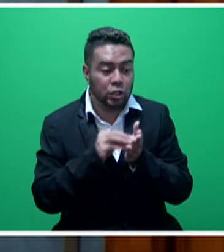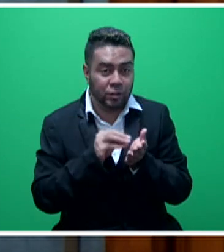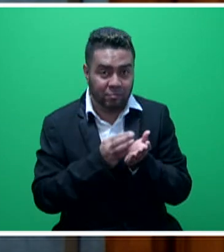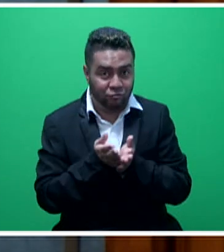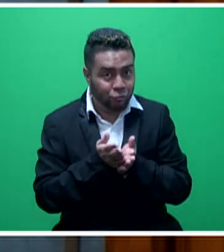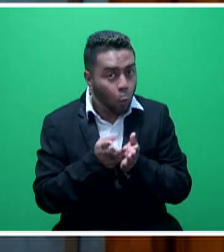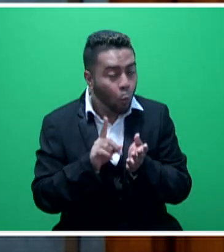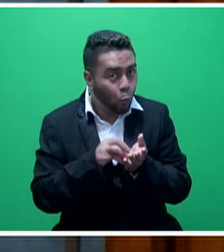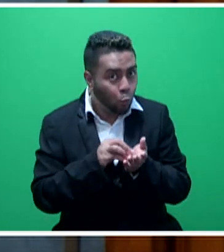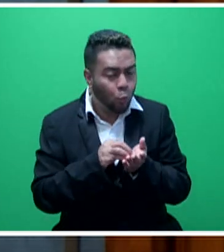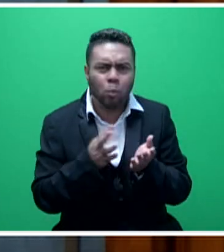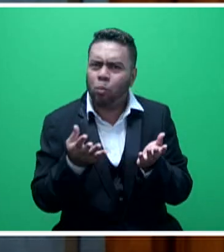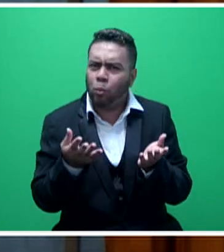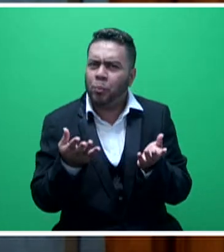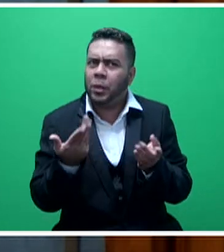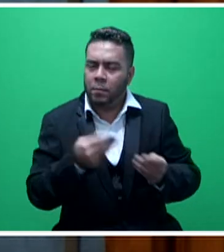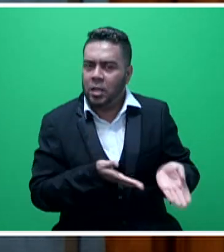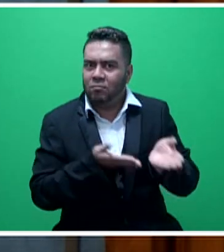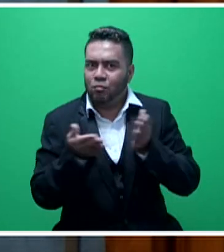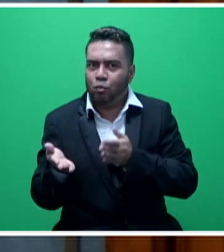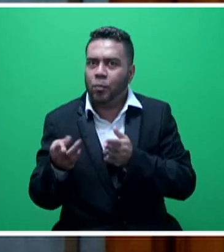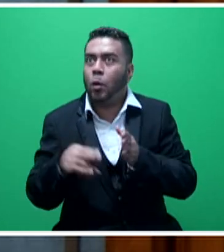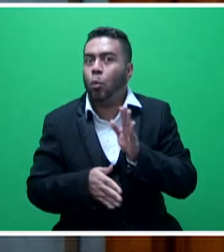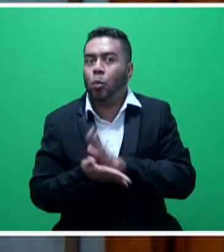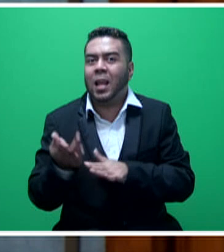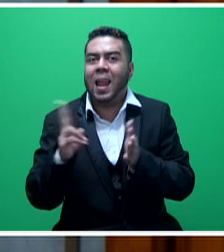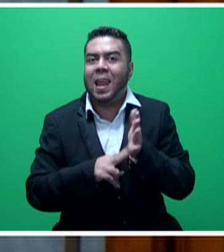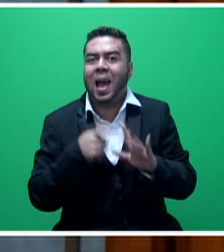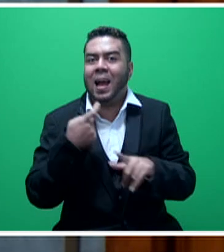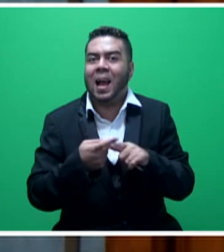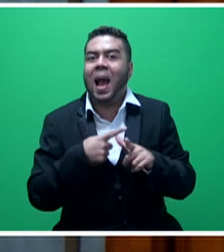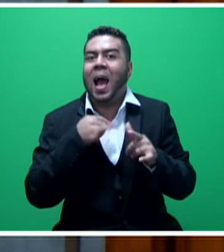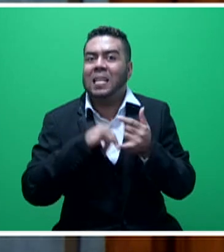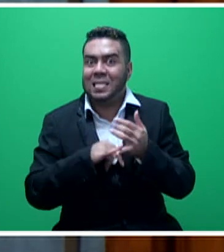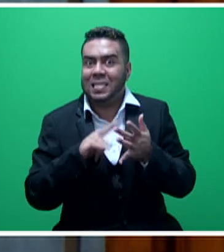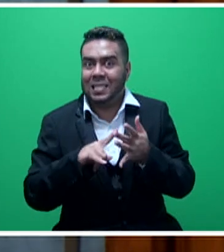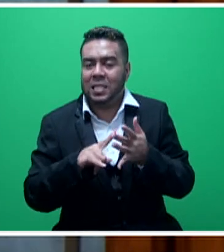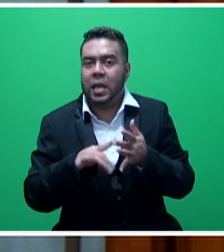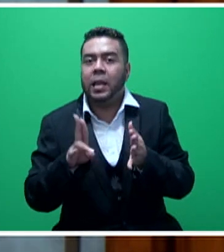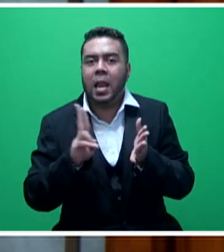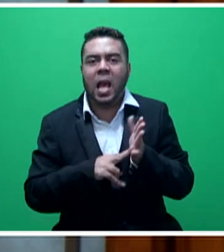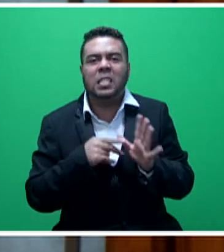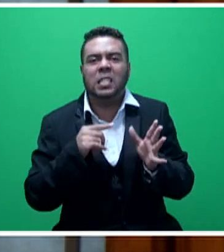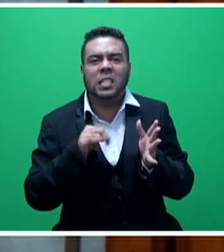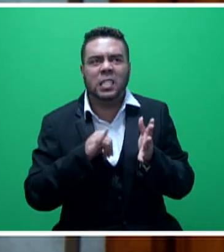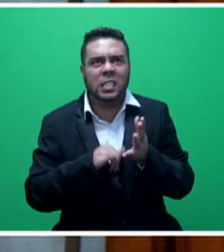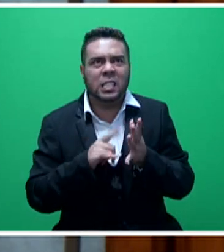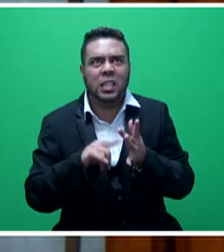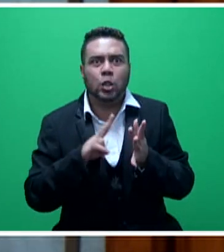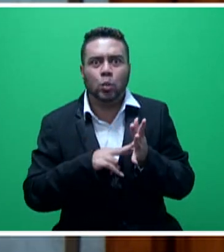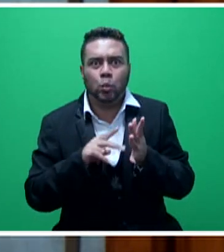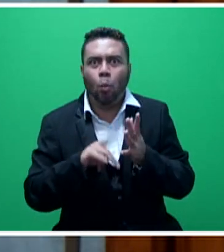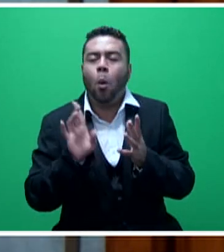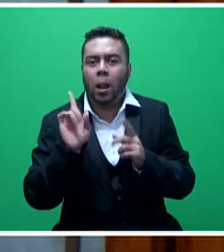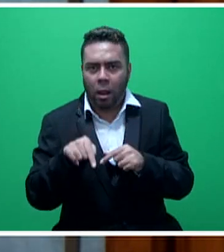CWM have been decentralized to the newly built Nakasi Health Center in Nakasi, Nasinu. The establishment of